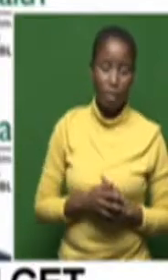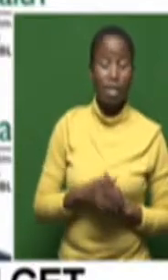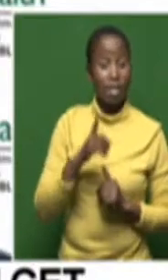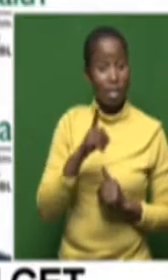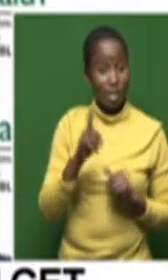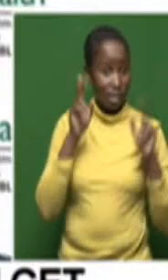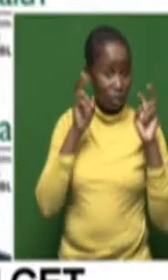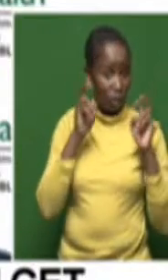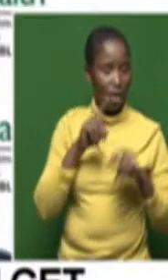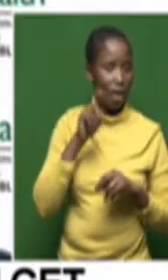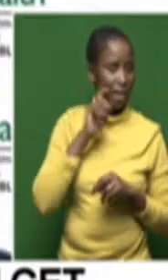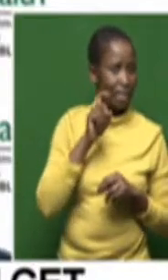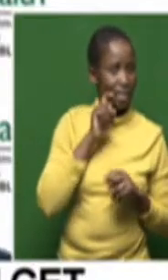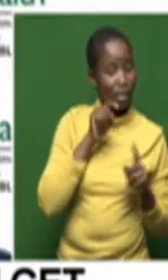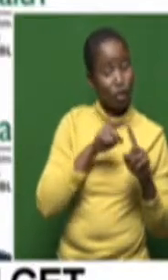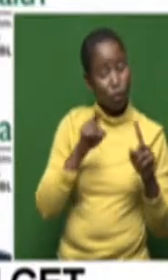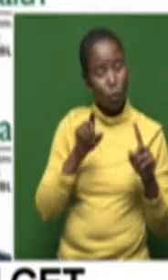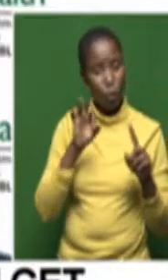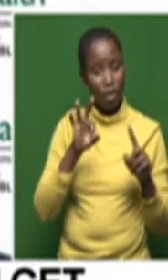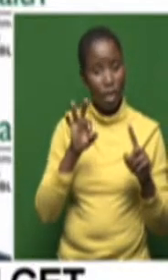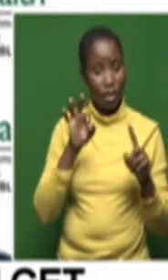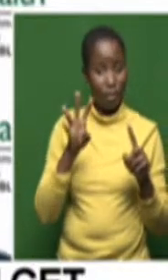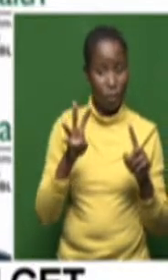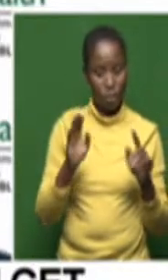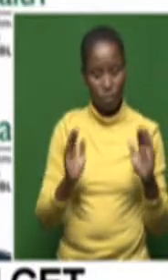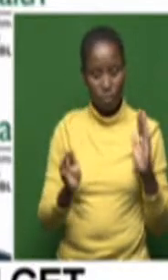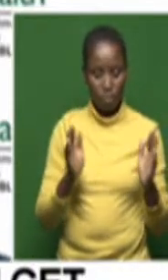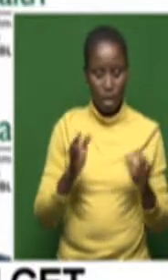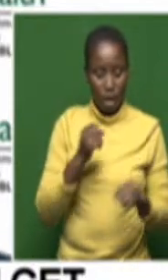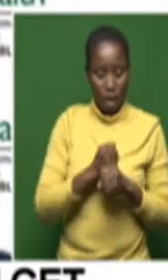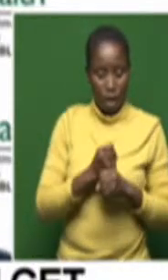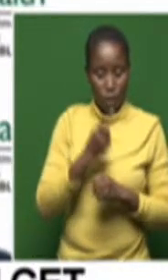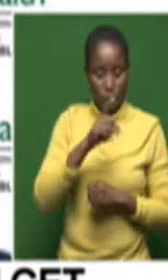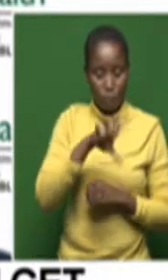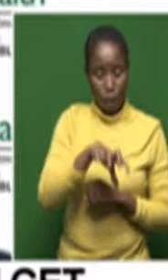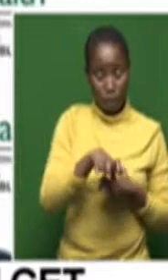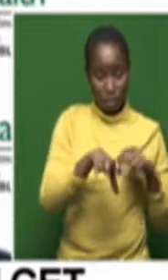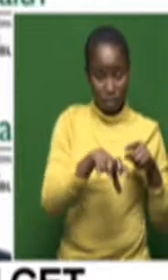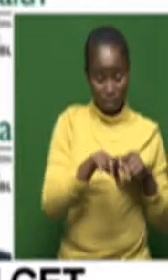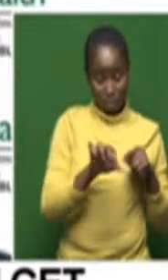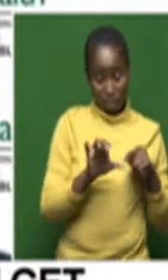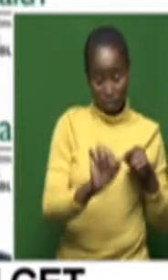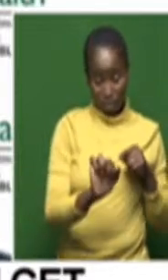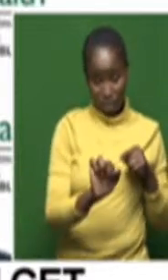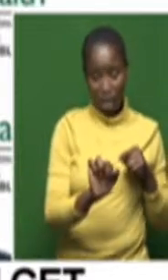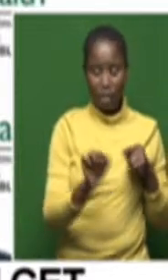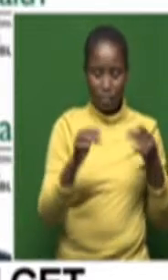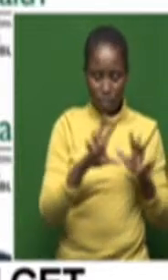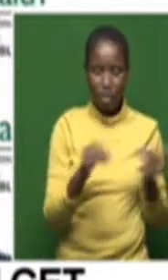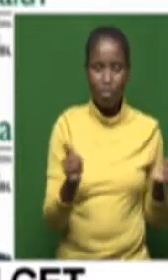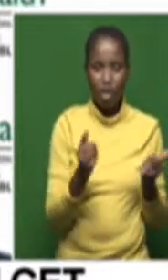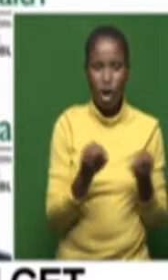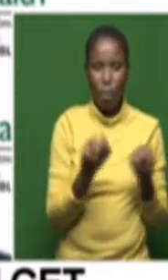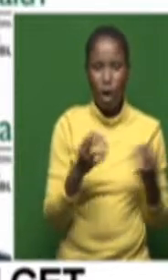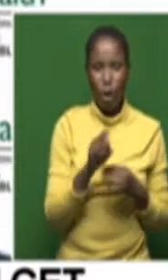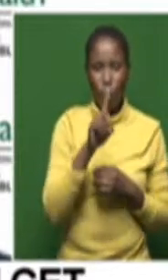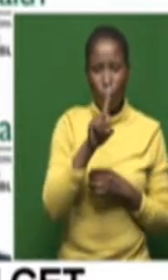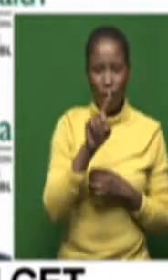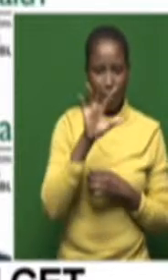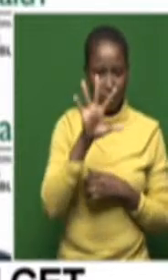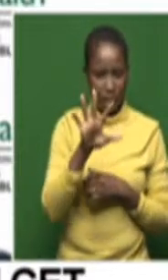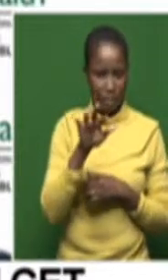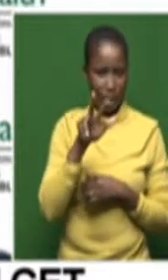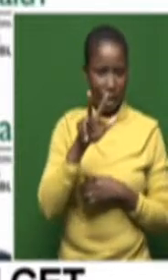34 cohort, the province of Gauteng has already vaccinated